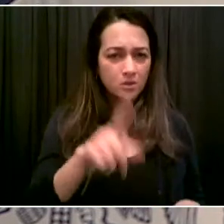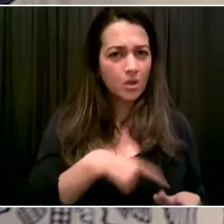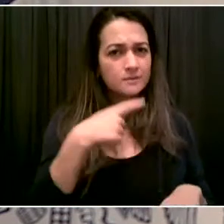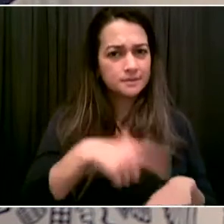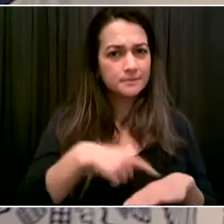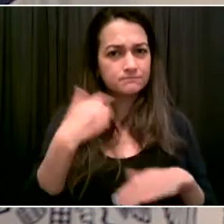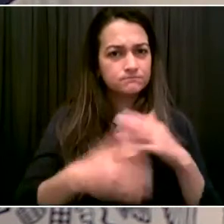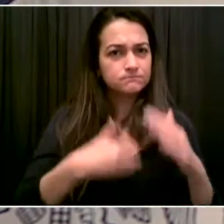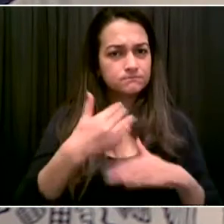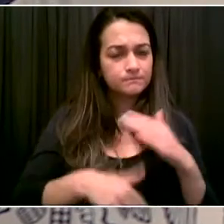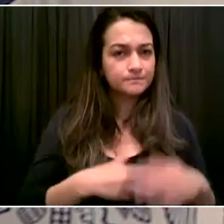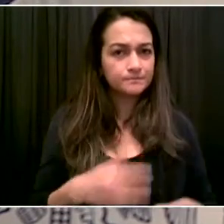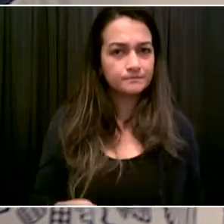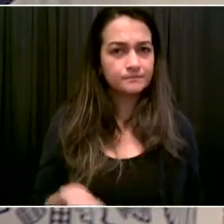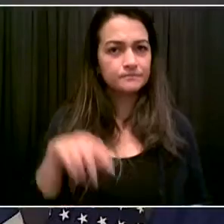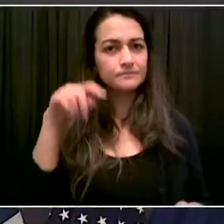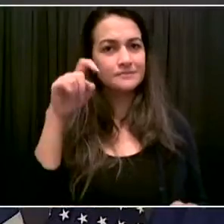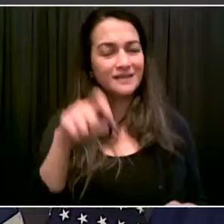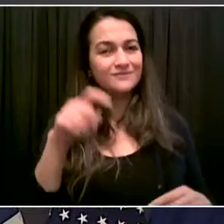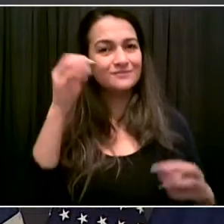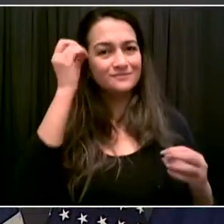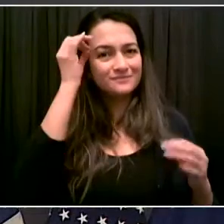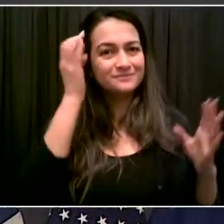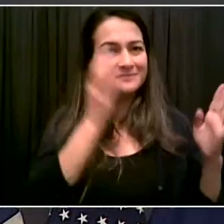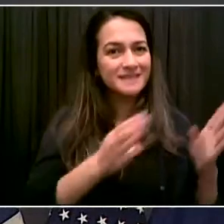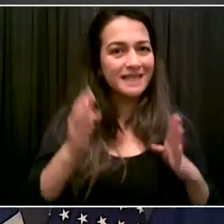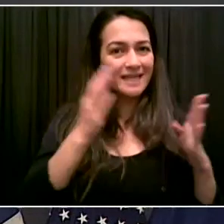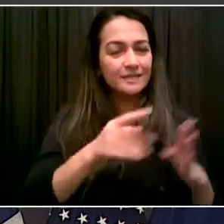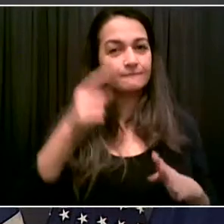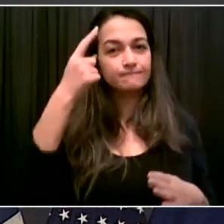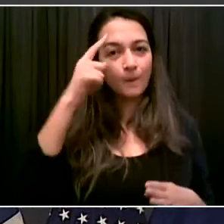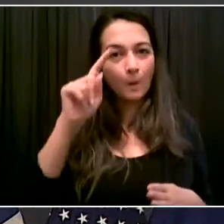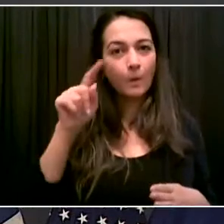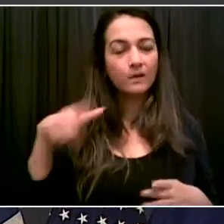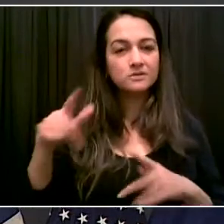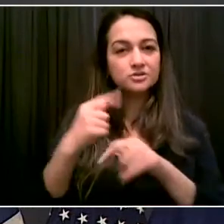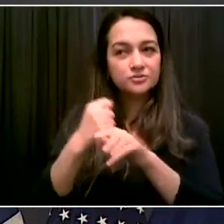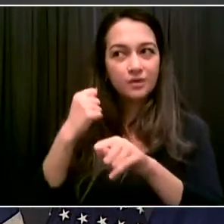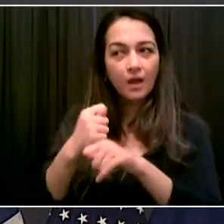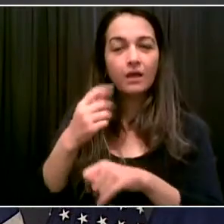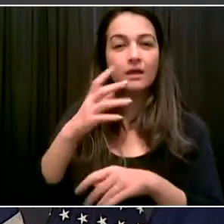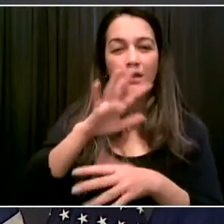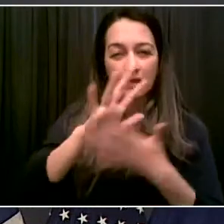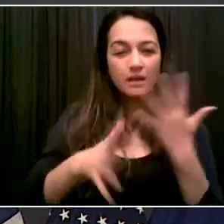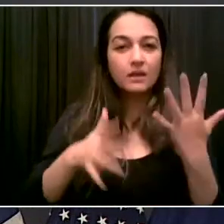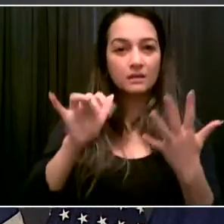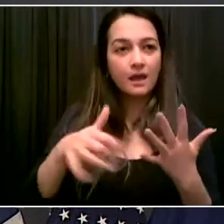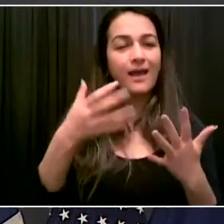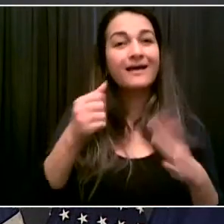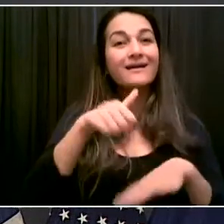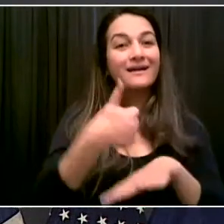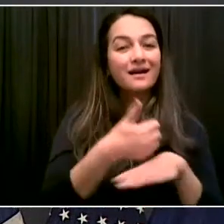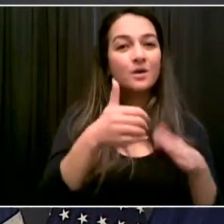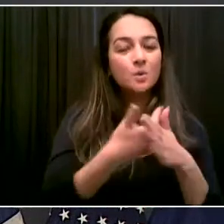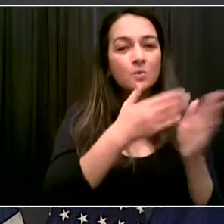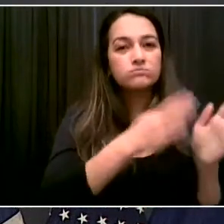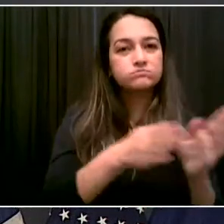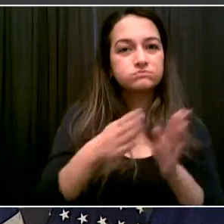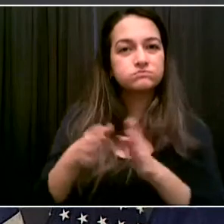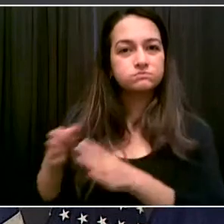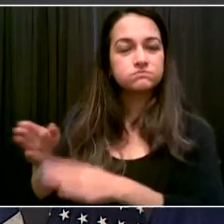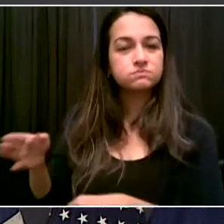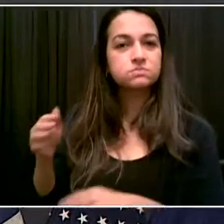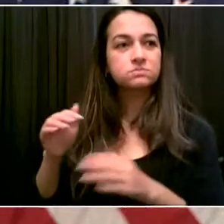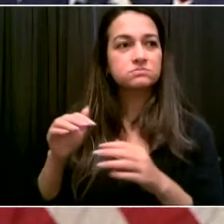is what's going to help us get there. In terms of just simply affirming that there was a process, but it was far from conclusive. Go ahead,